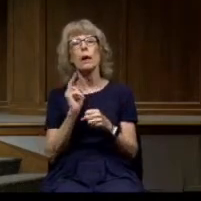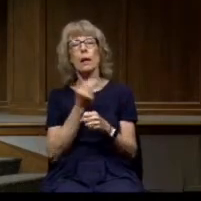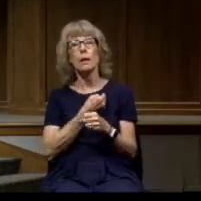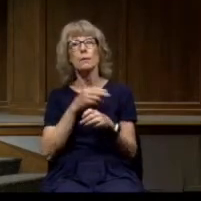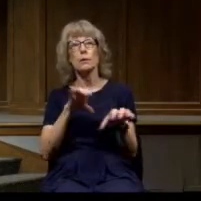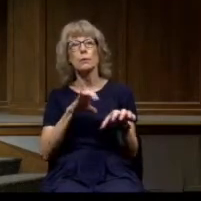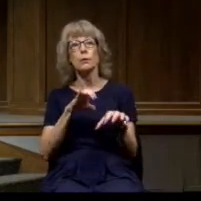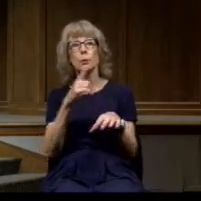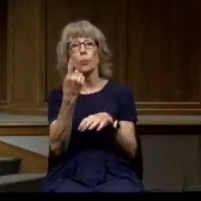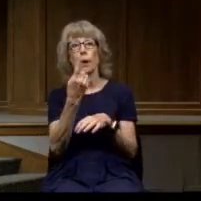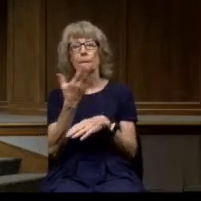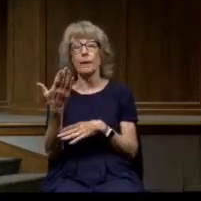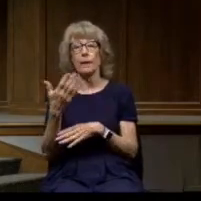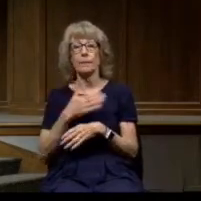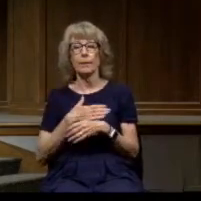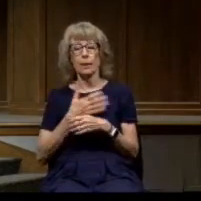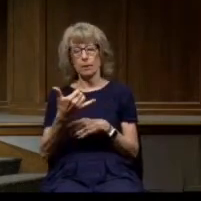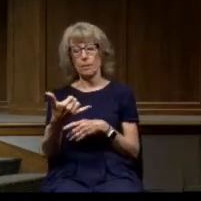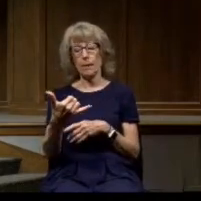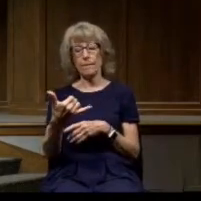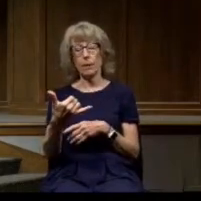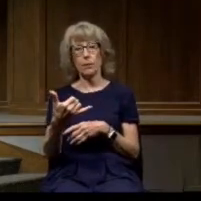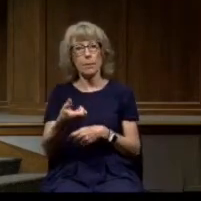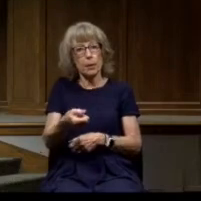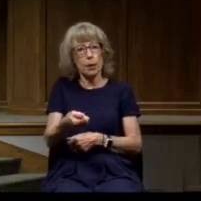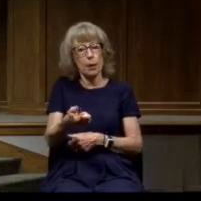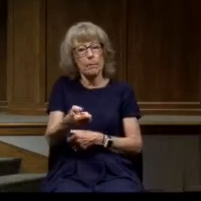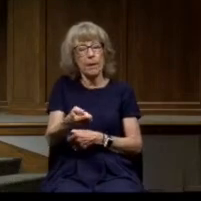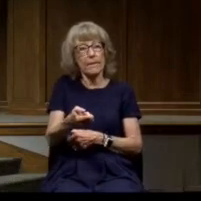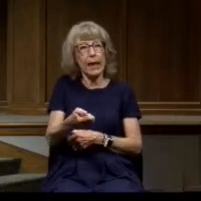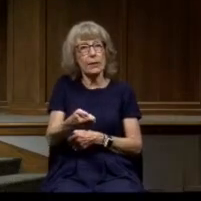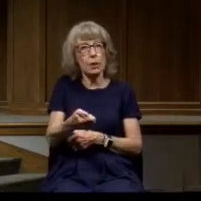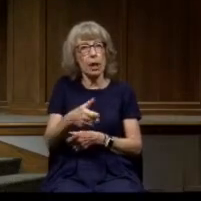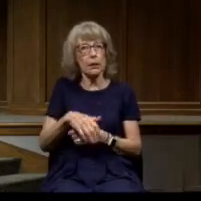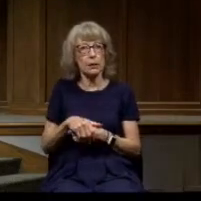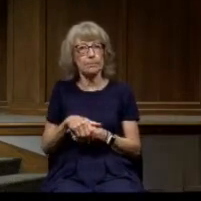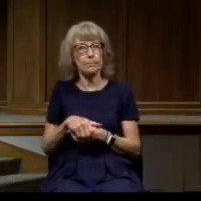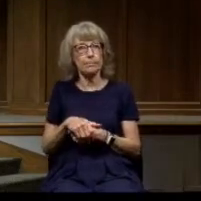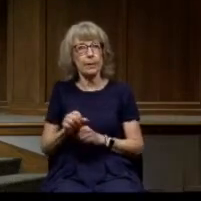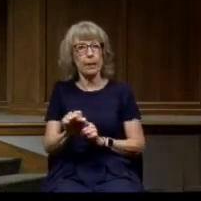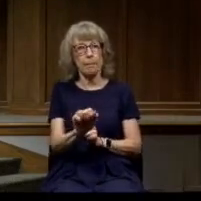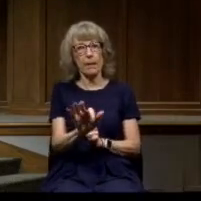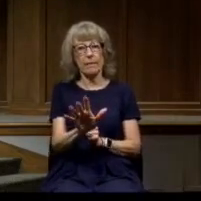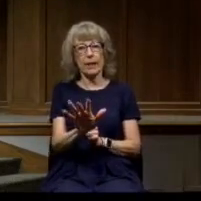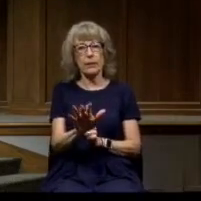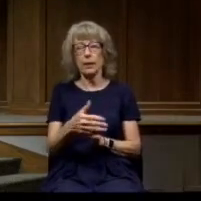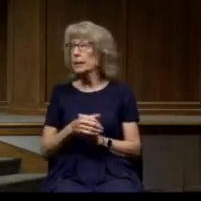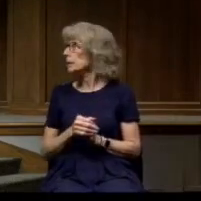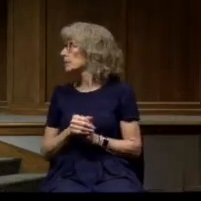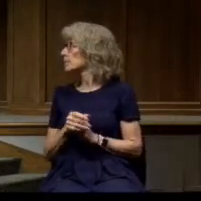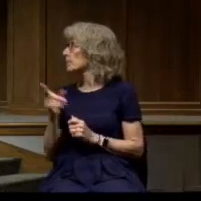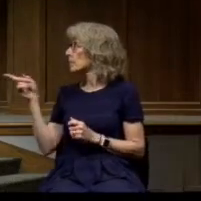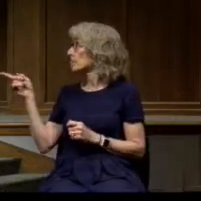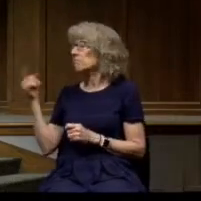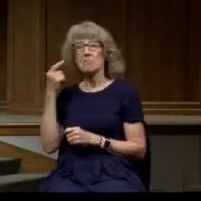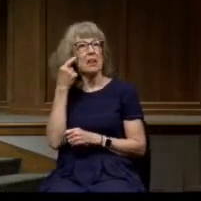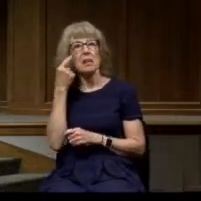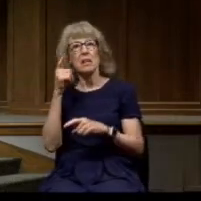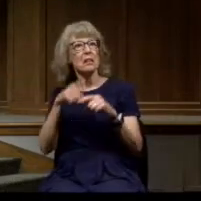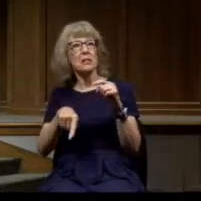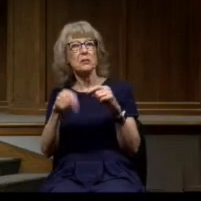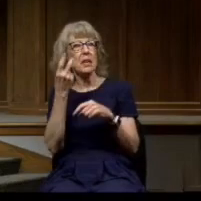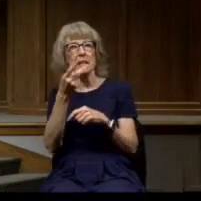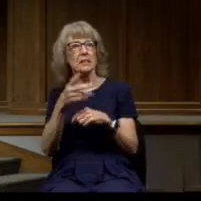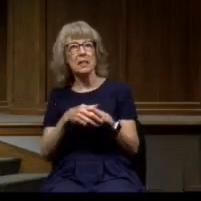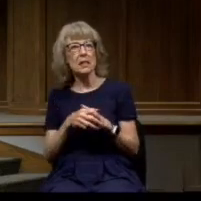So I'm going to turn my flashlight on. Now, if I shine it right at you, you can see it, but for most of you,